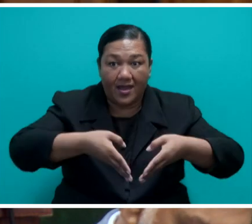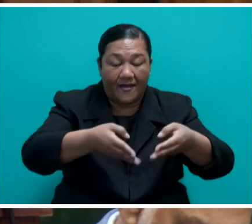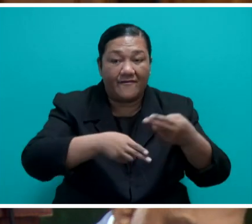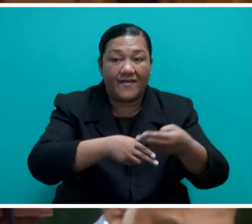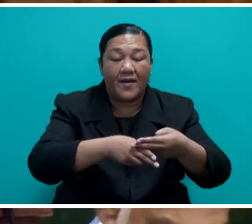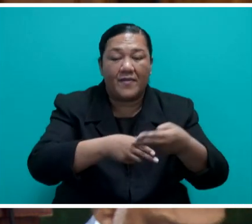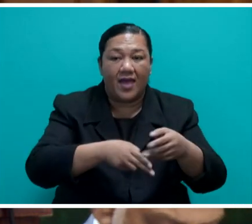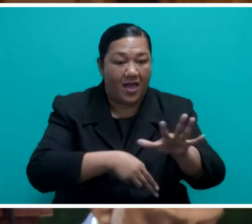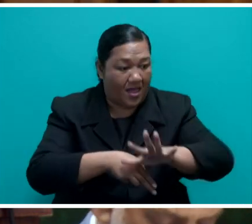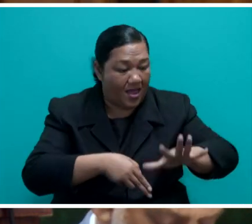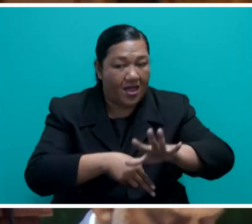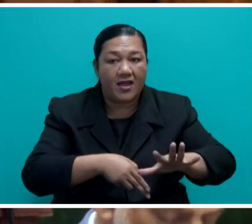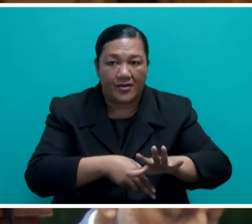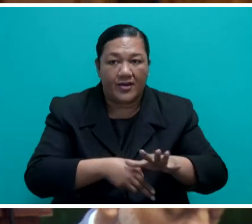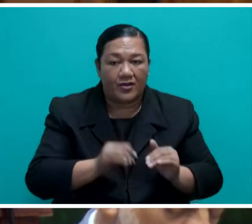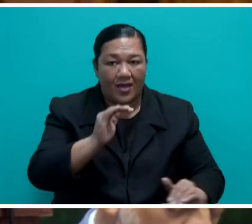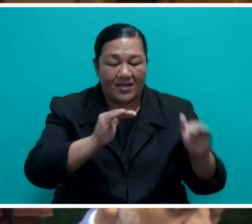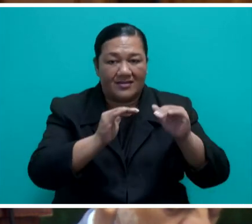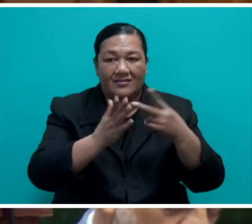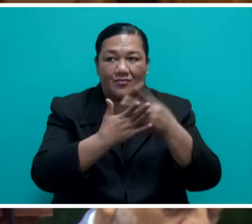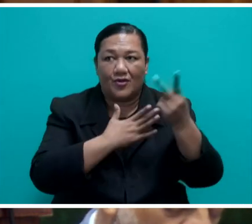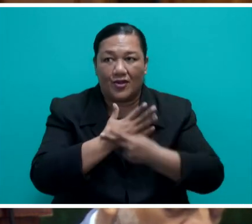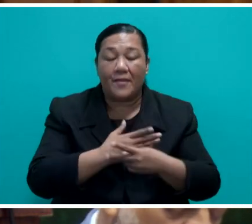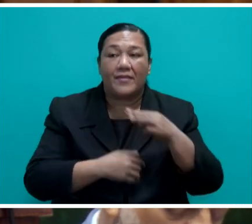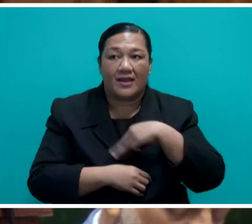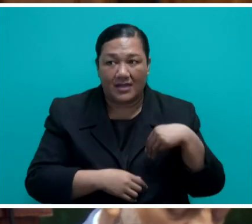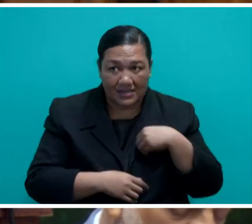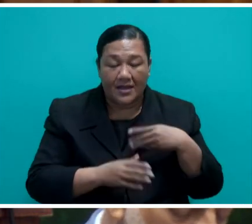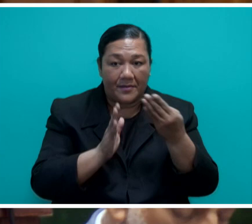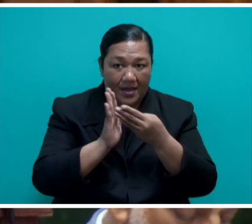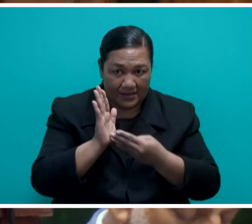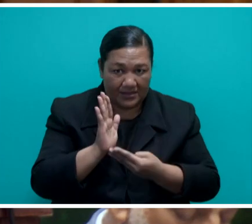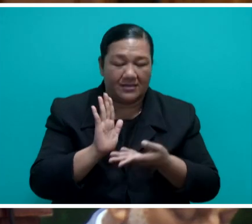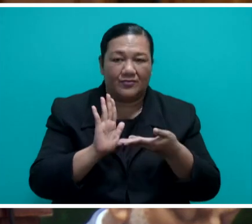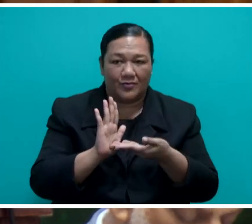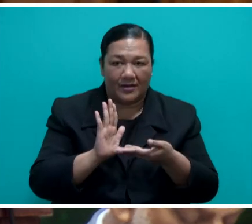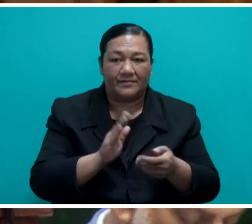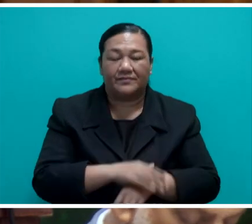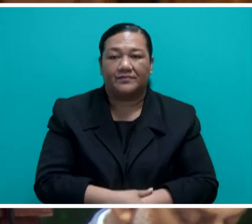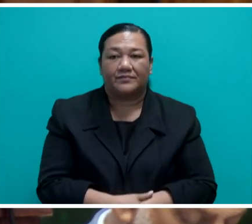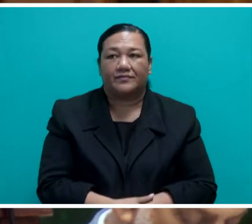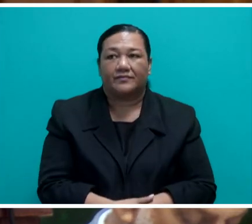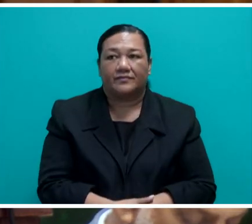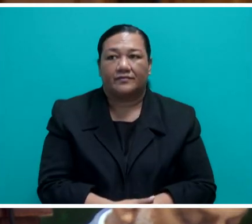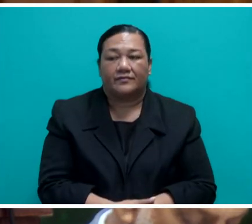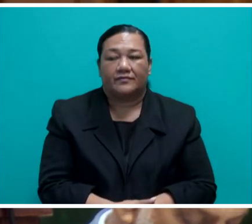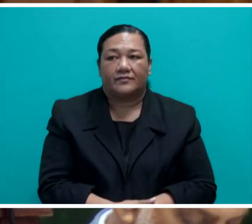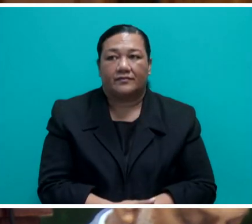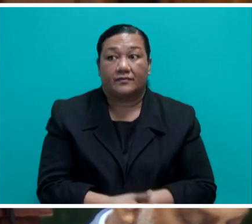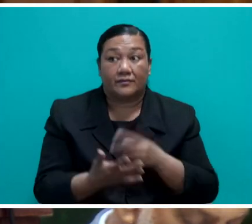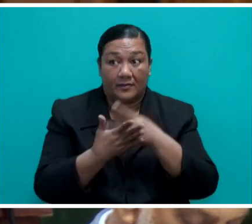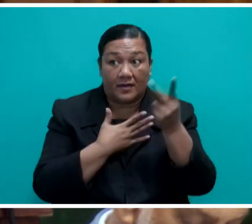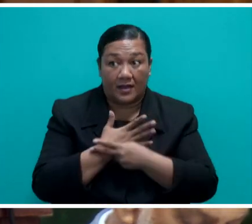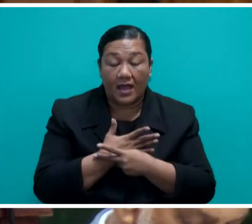program in the Ministry budget for this financial year. This initiative is a